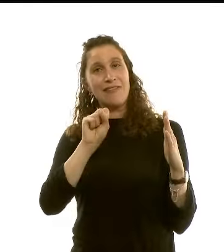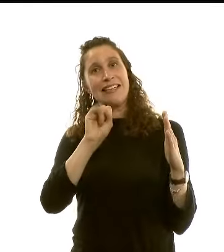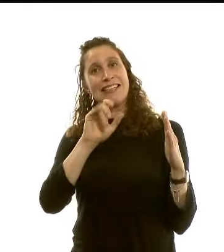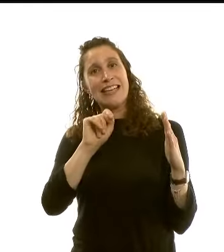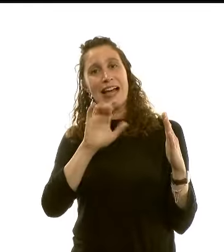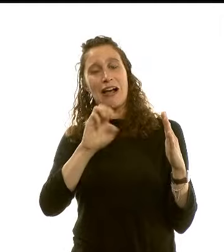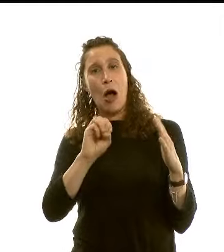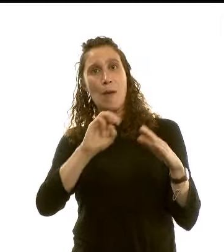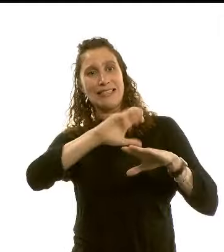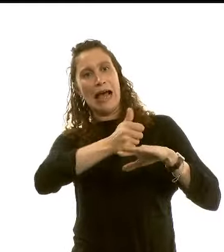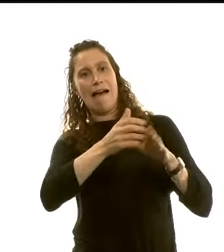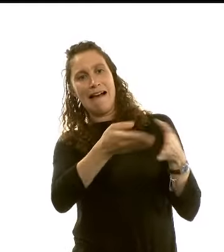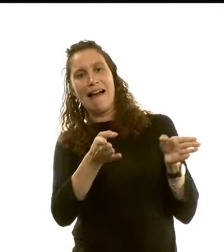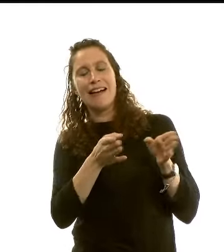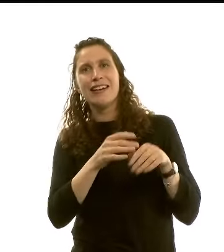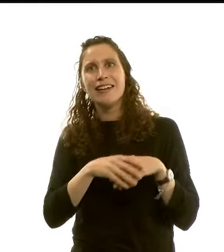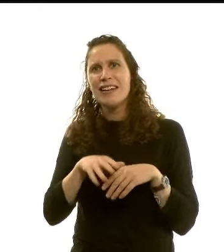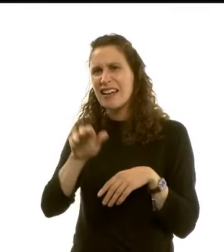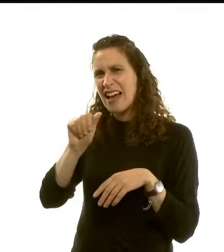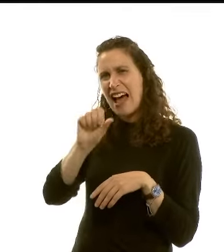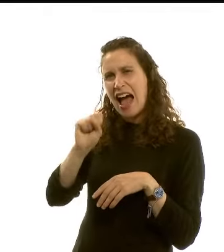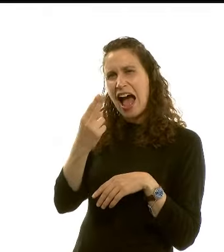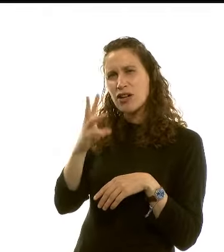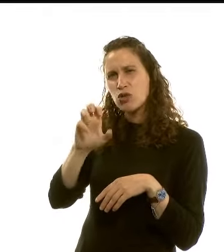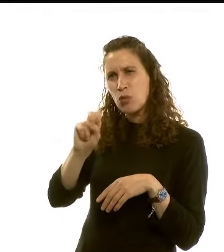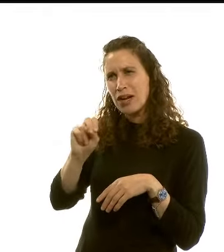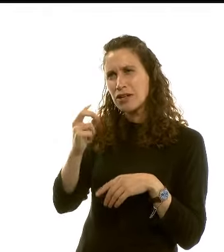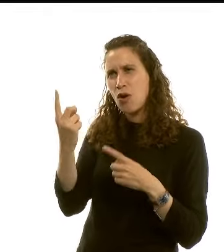And Ashwin, do you always travel with this level of